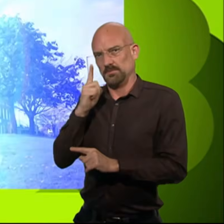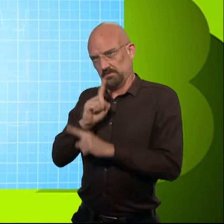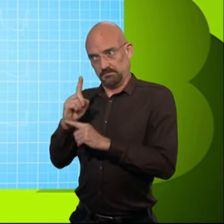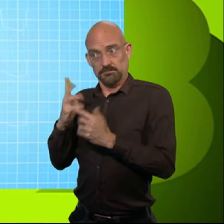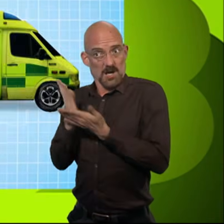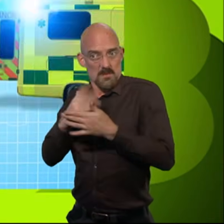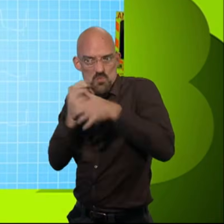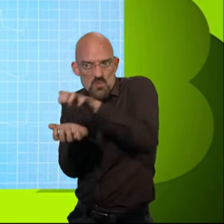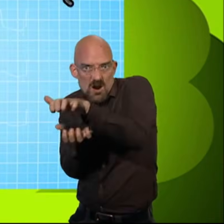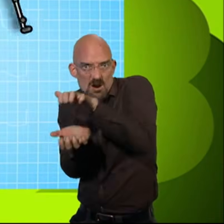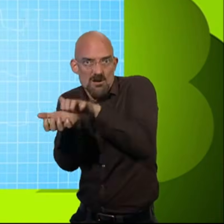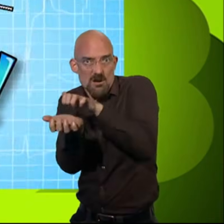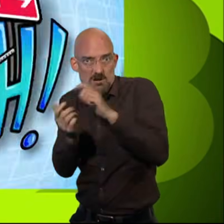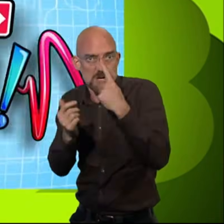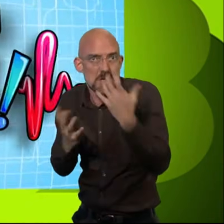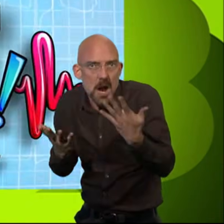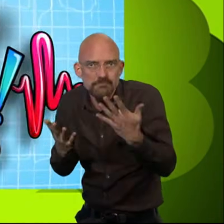jaw.